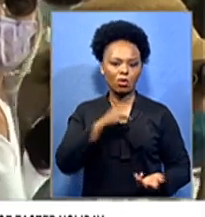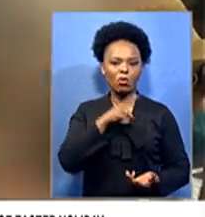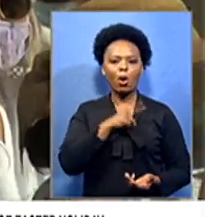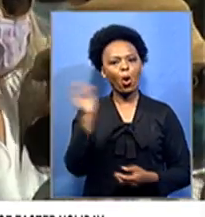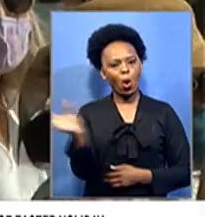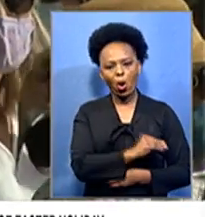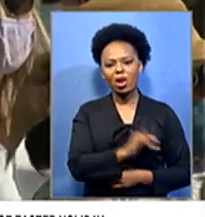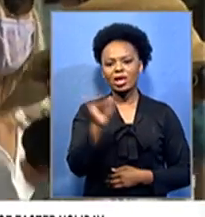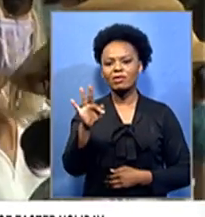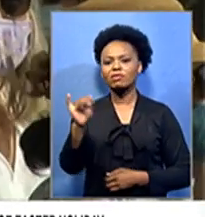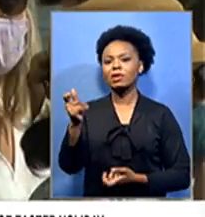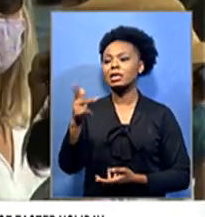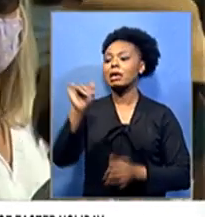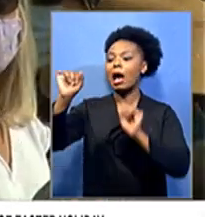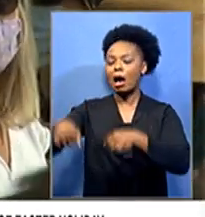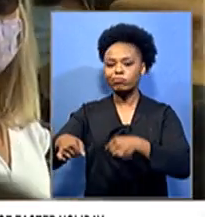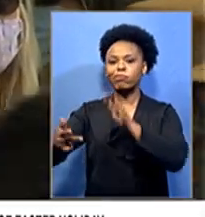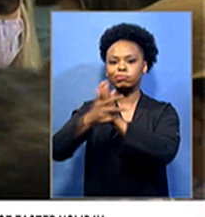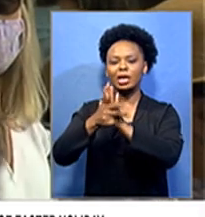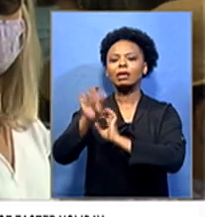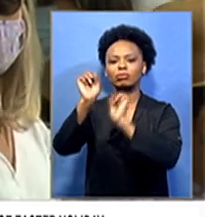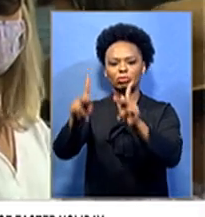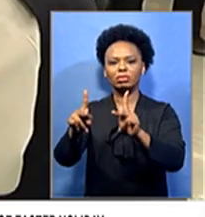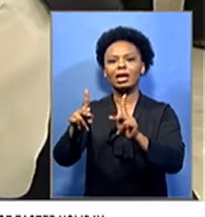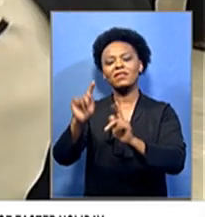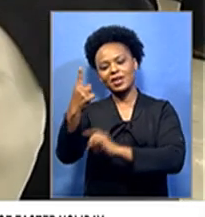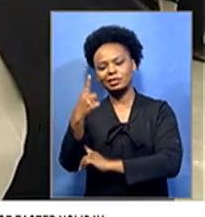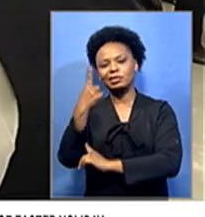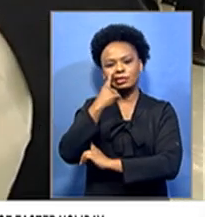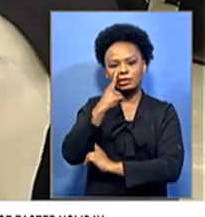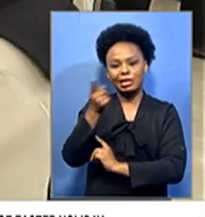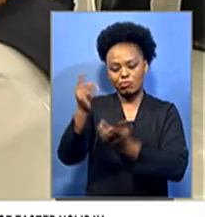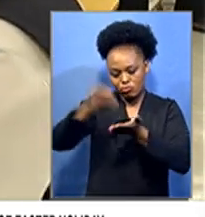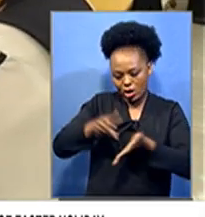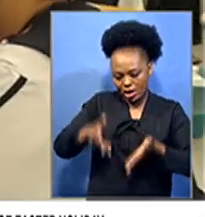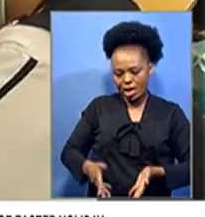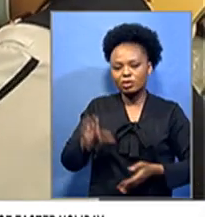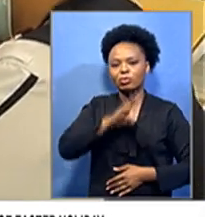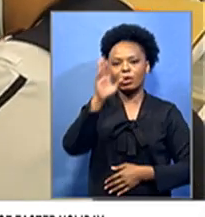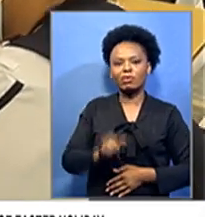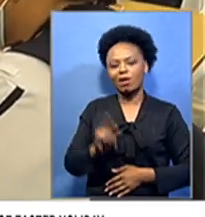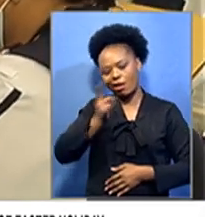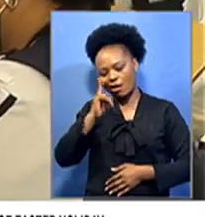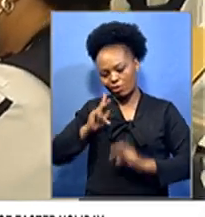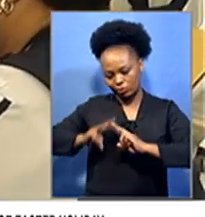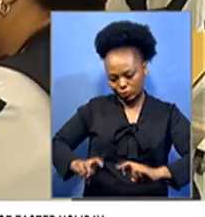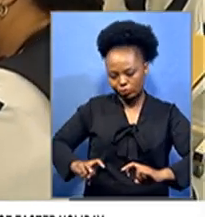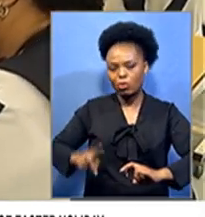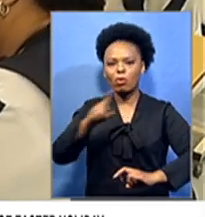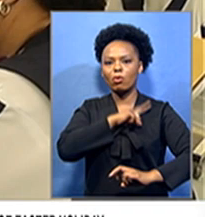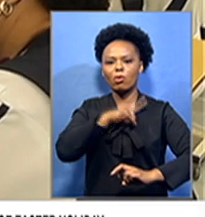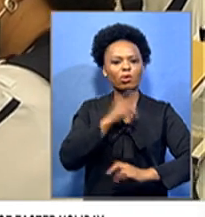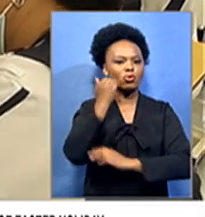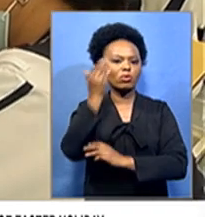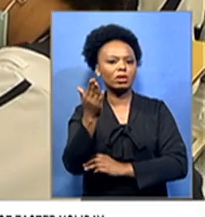not doing that now. Now we're giving people the exact vaccine, which means once we've given the individual, we won't have to